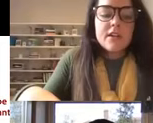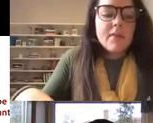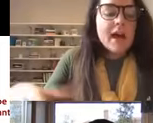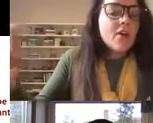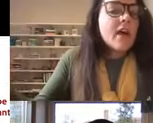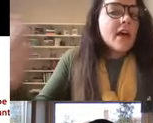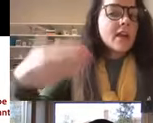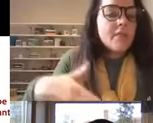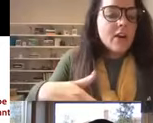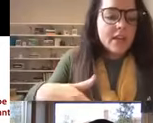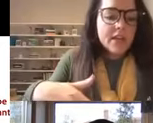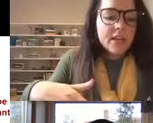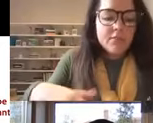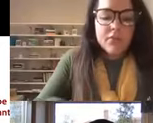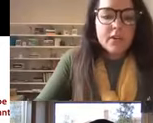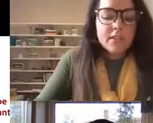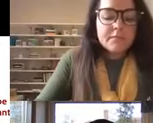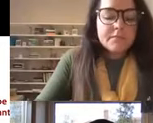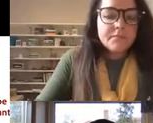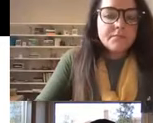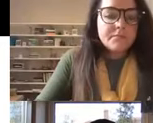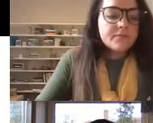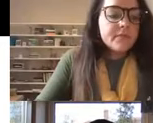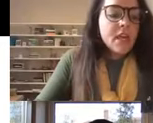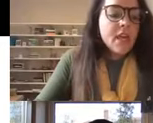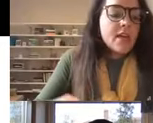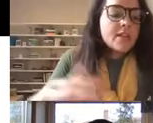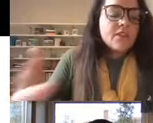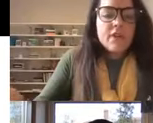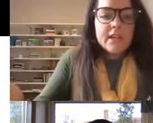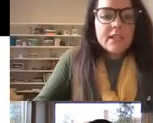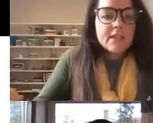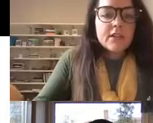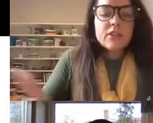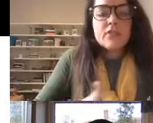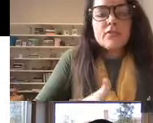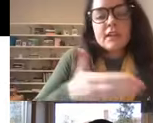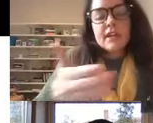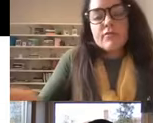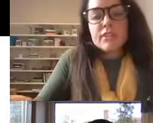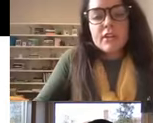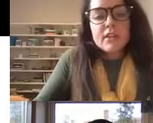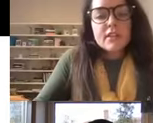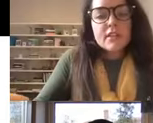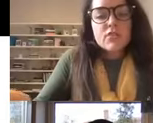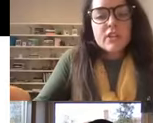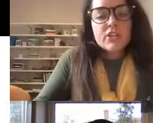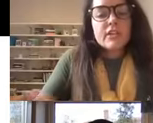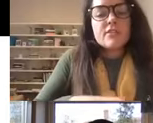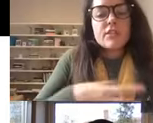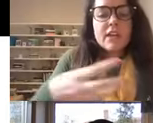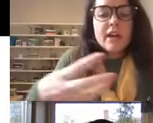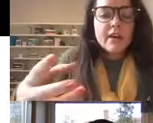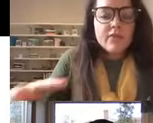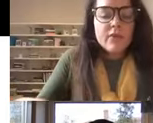are somehow an American import. So finally, to conclude, to kind of return to these